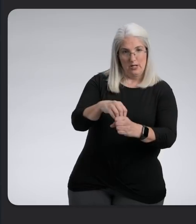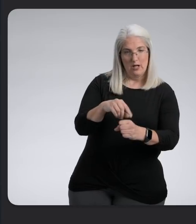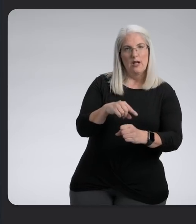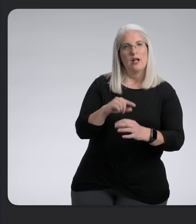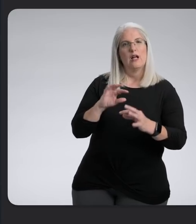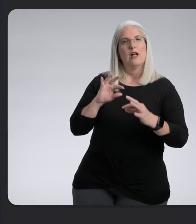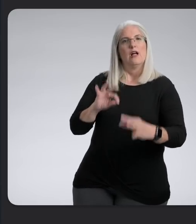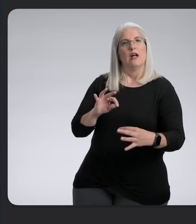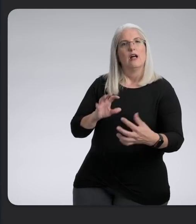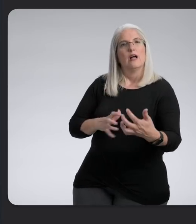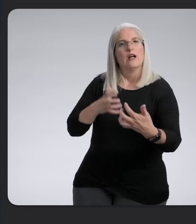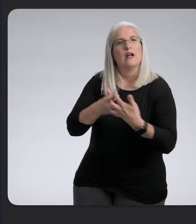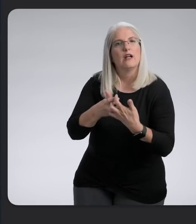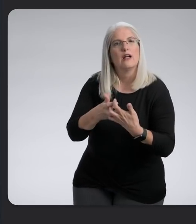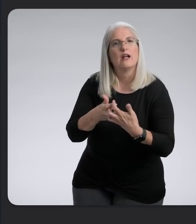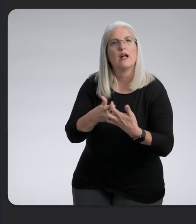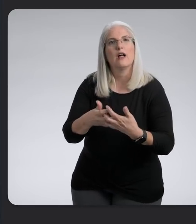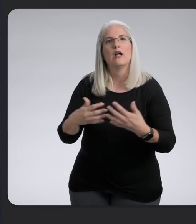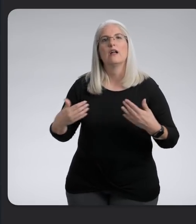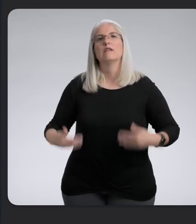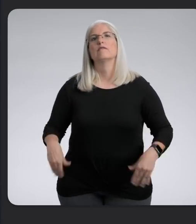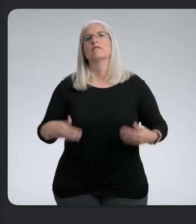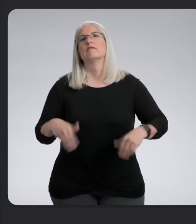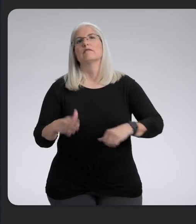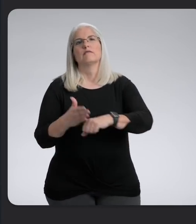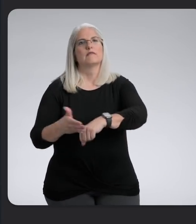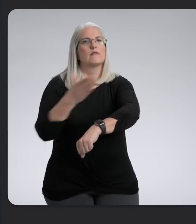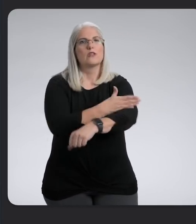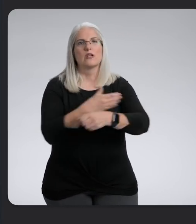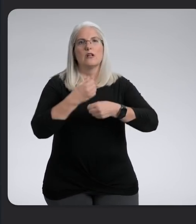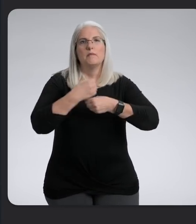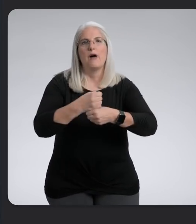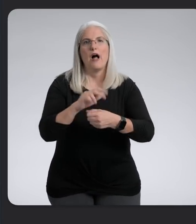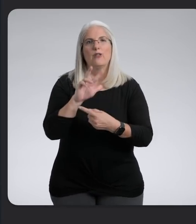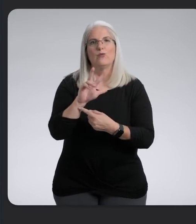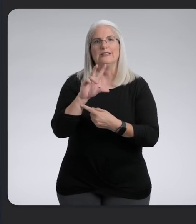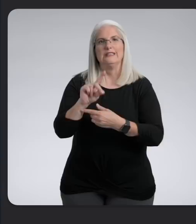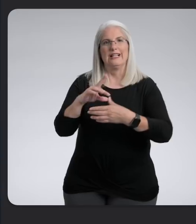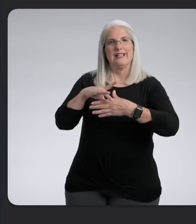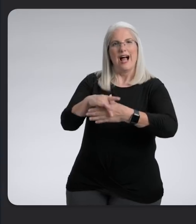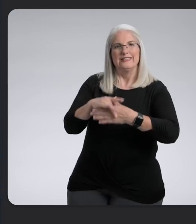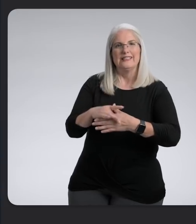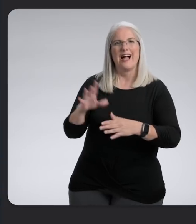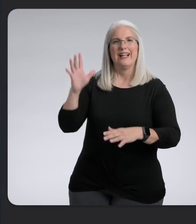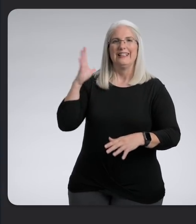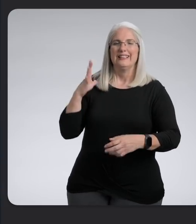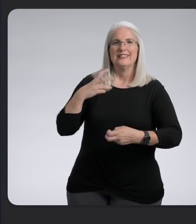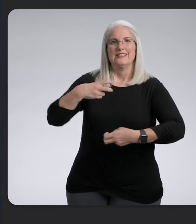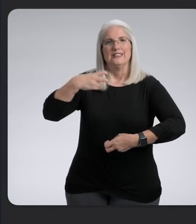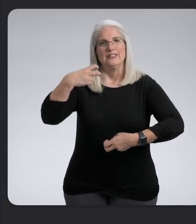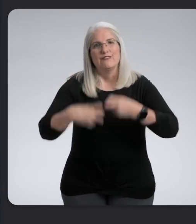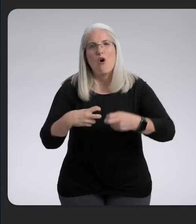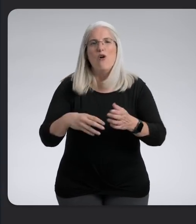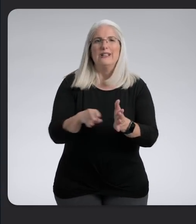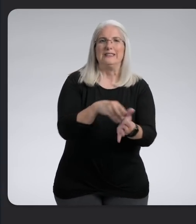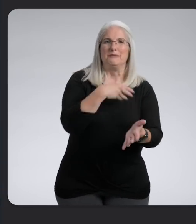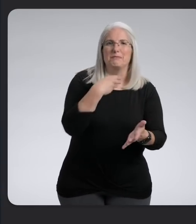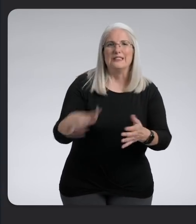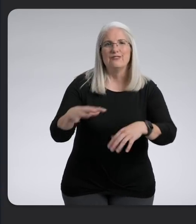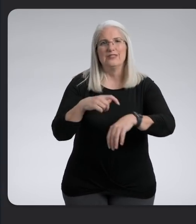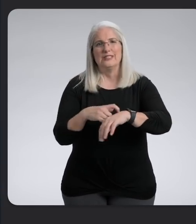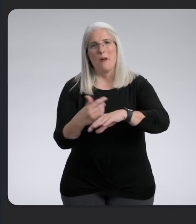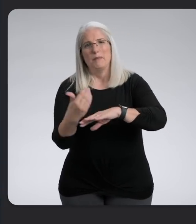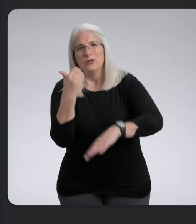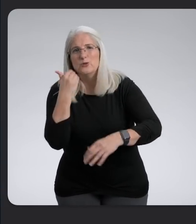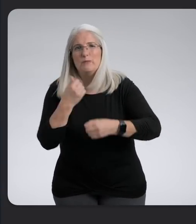is a massive step forward for 3D content creation. What used to be the most difficult and expensive part of building AR